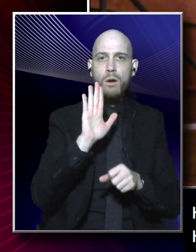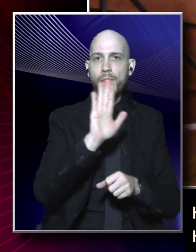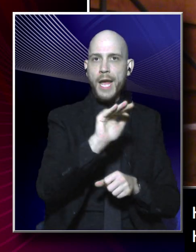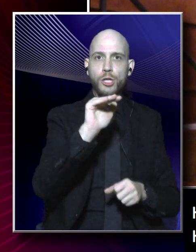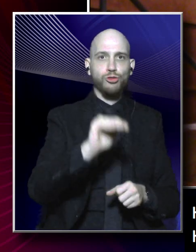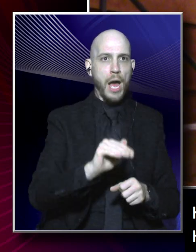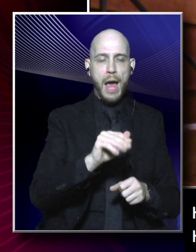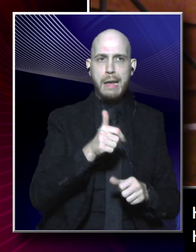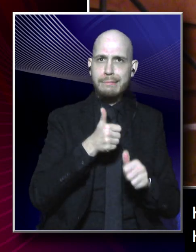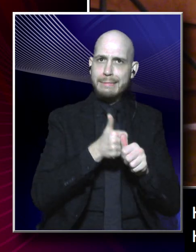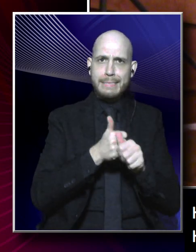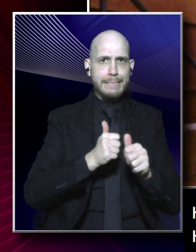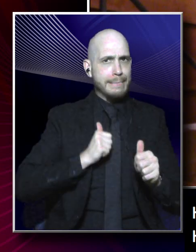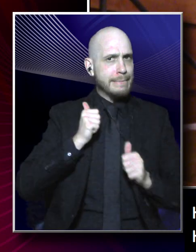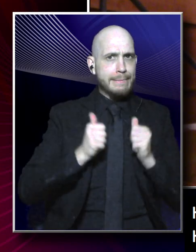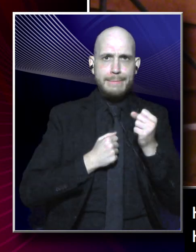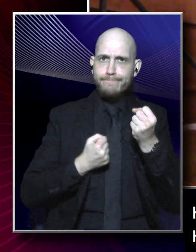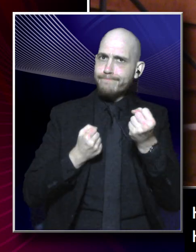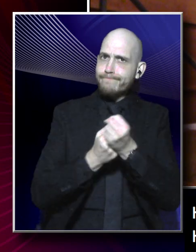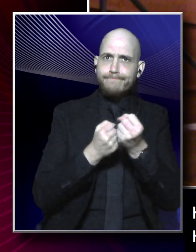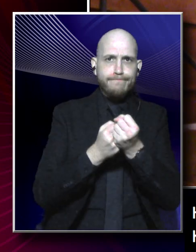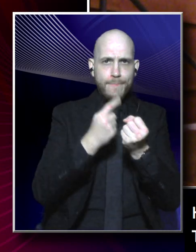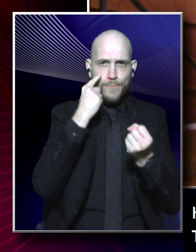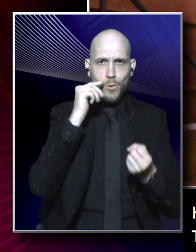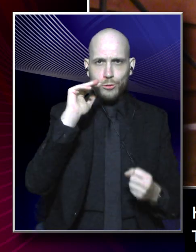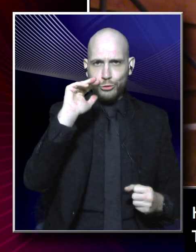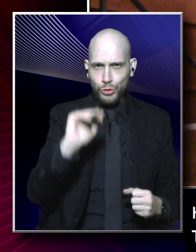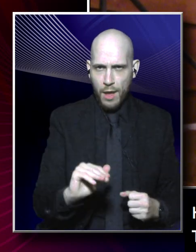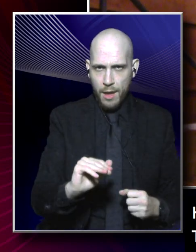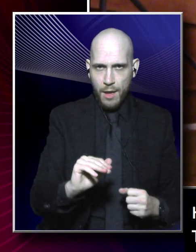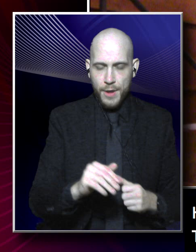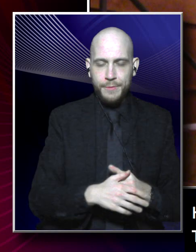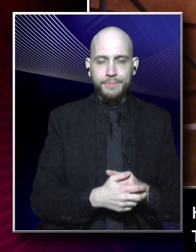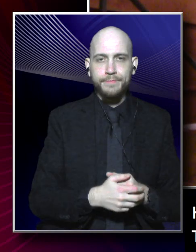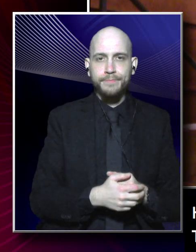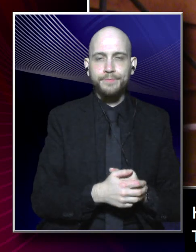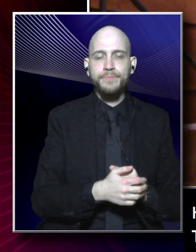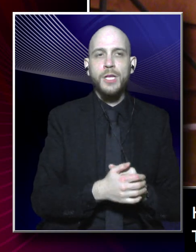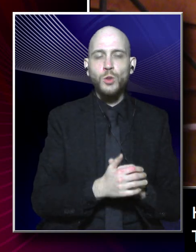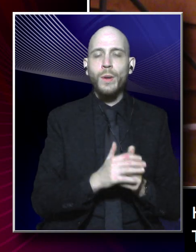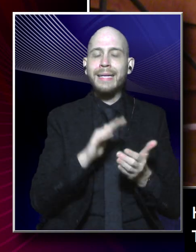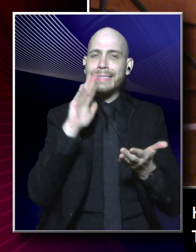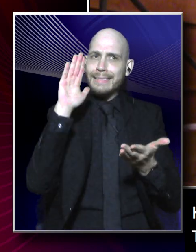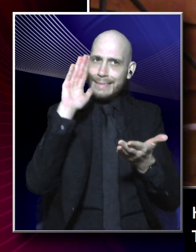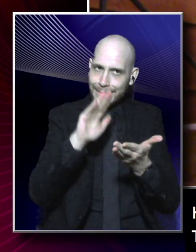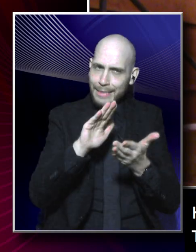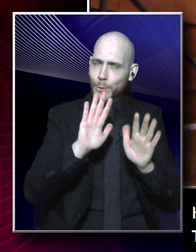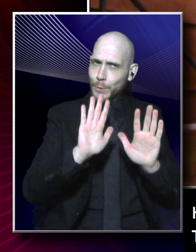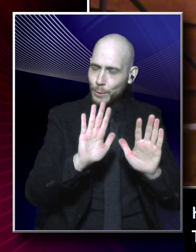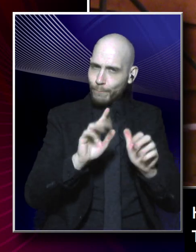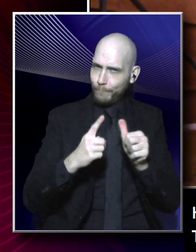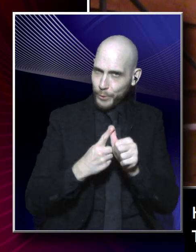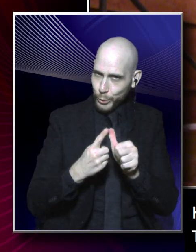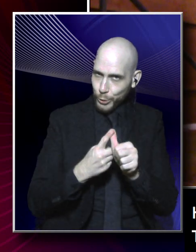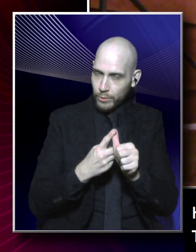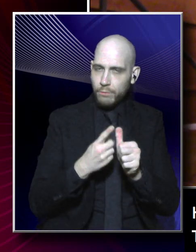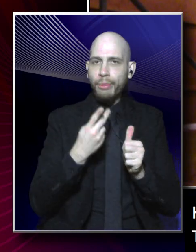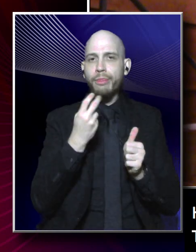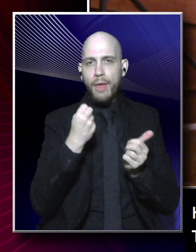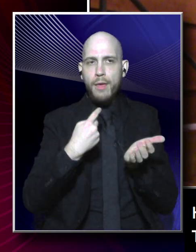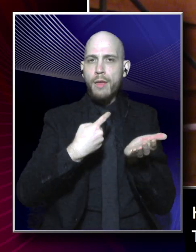And then walking them through what are the issues of concern,